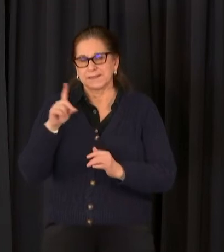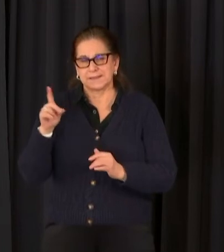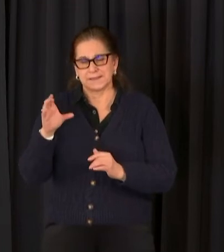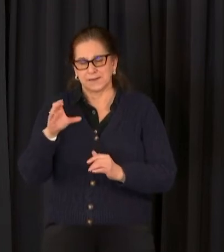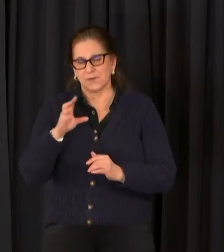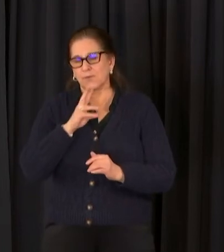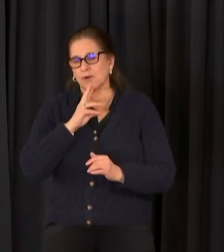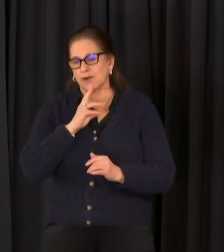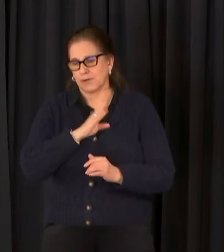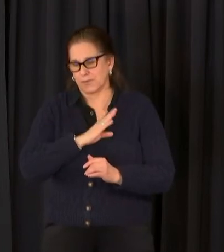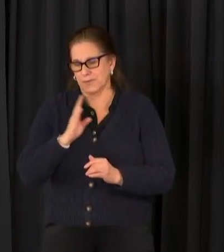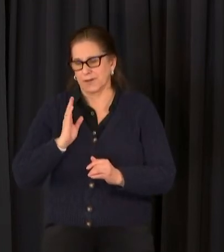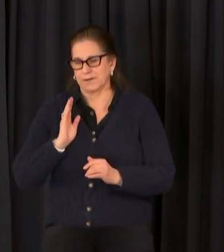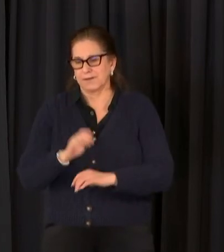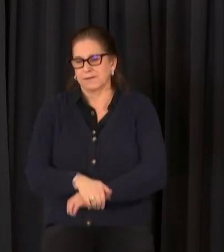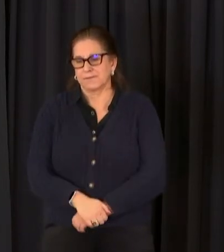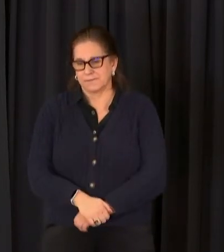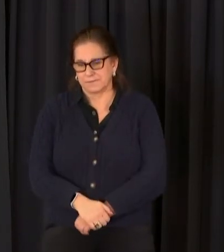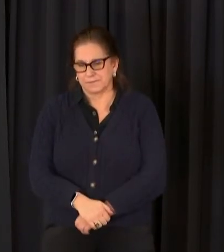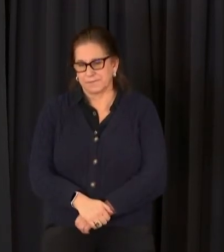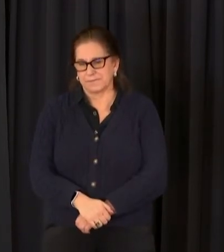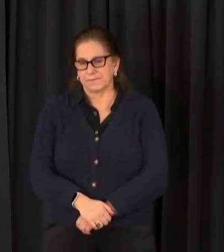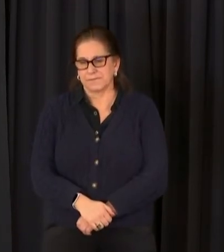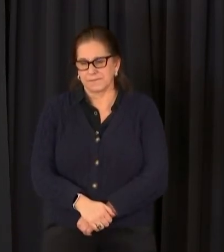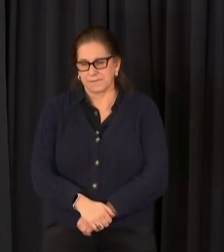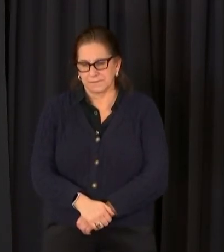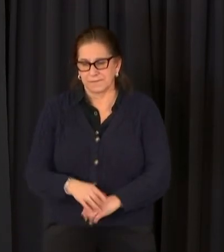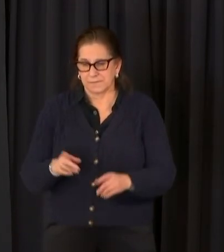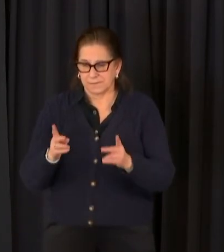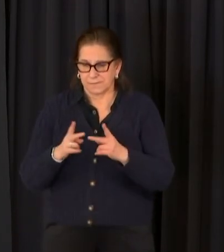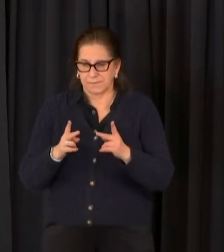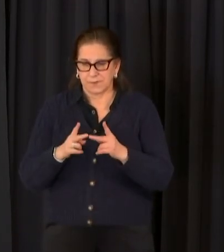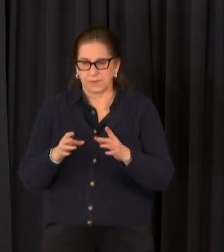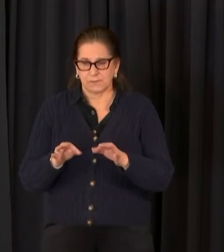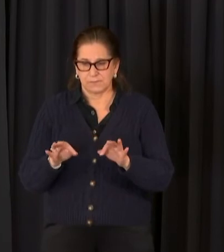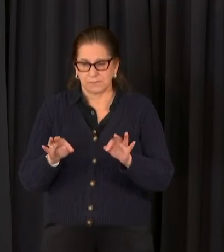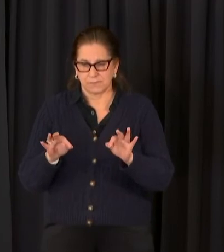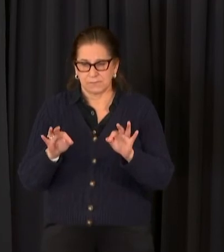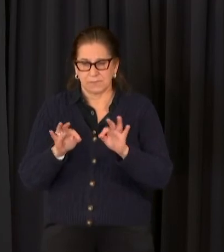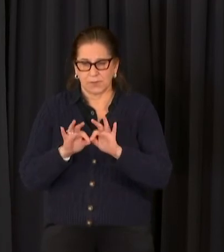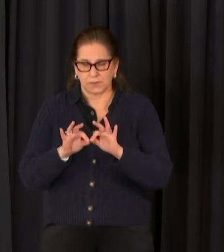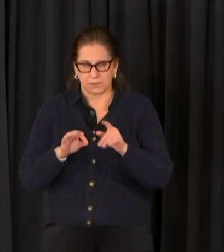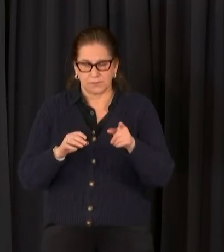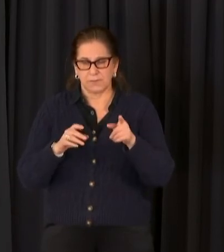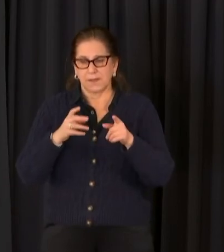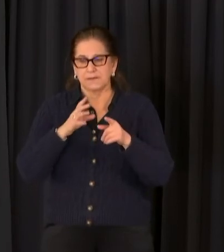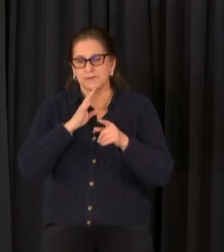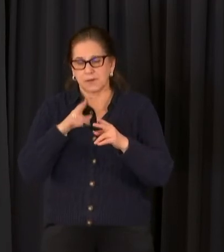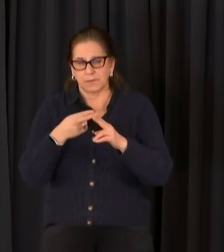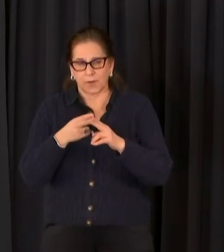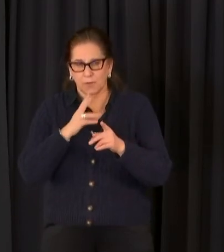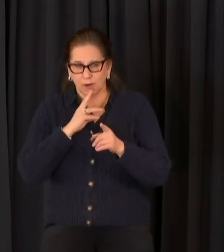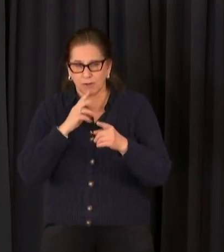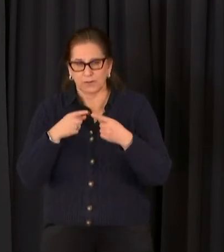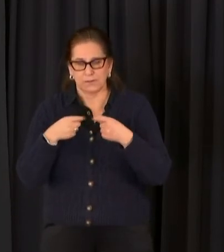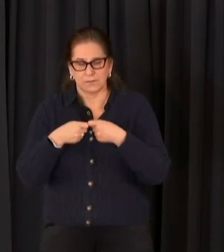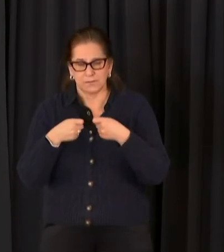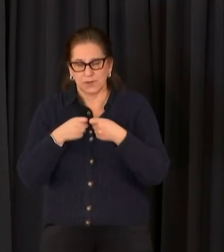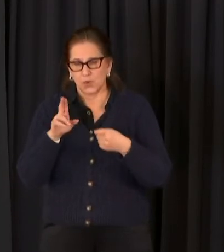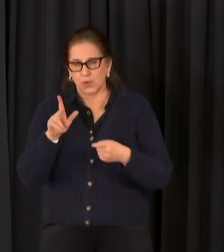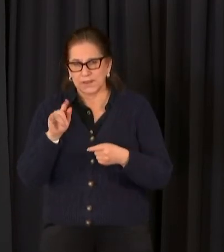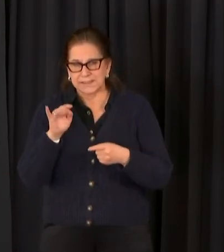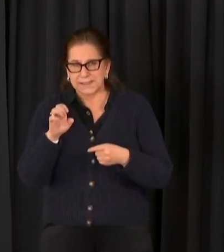Board, which is a very important utility for all of us, obviously. And